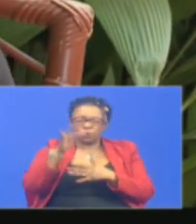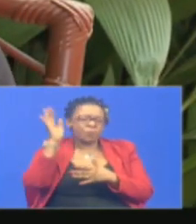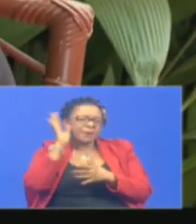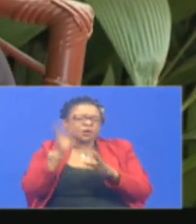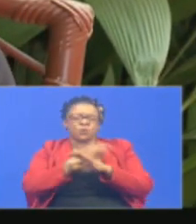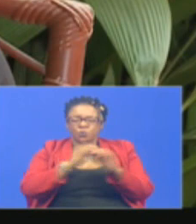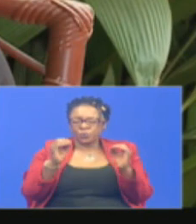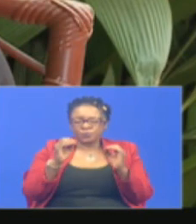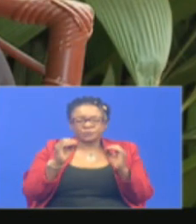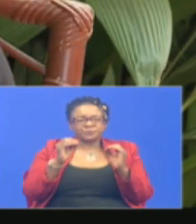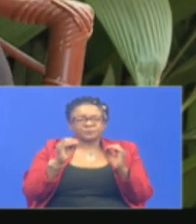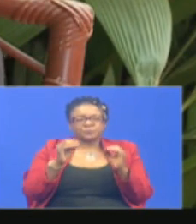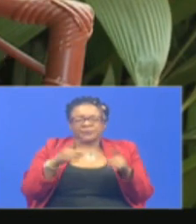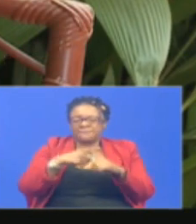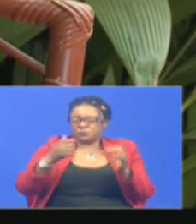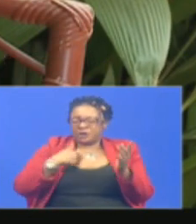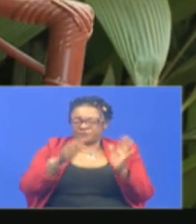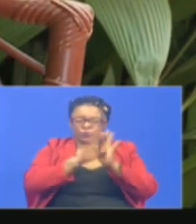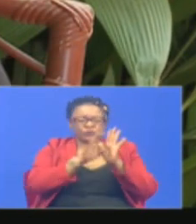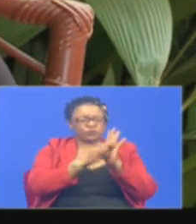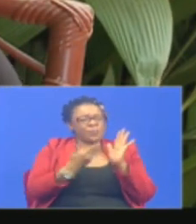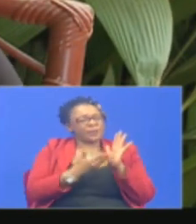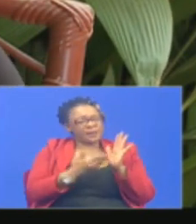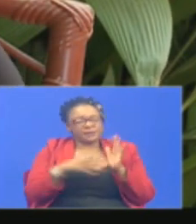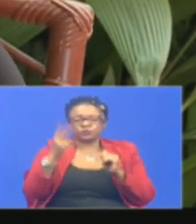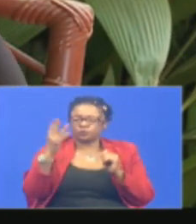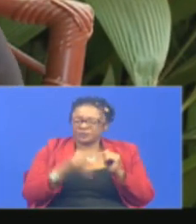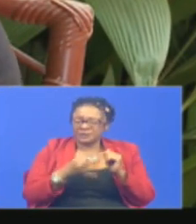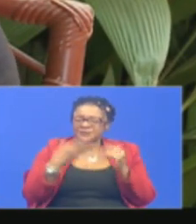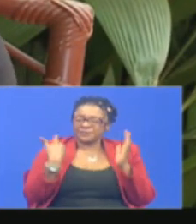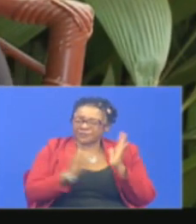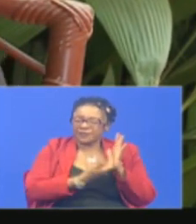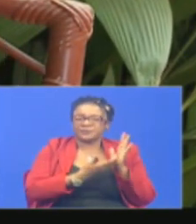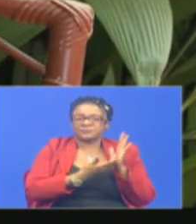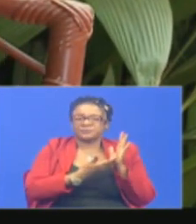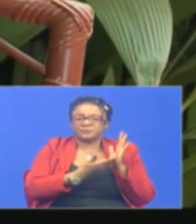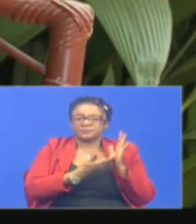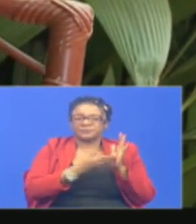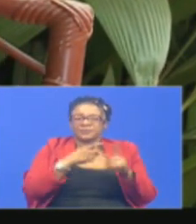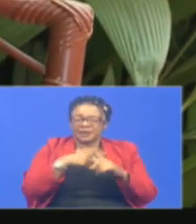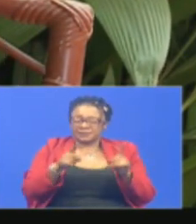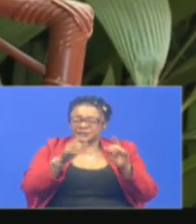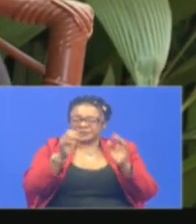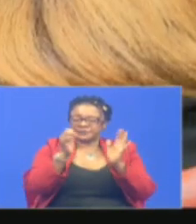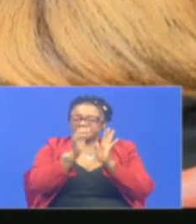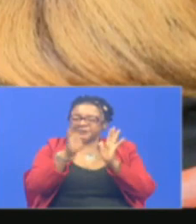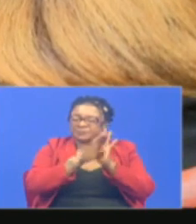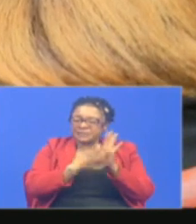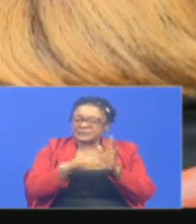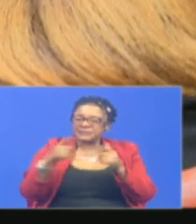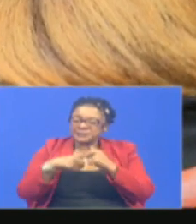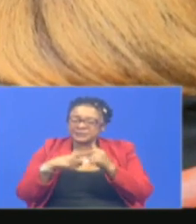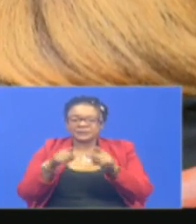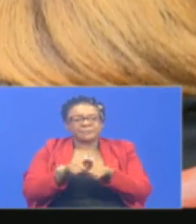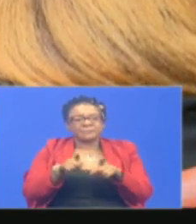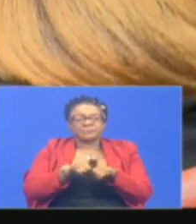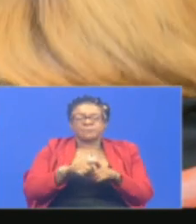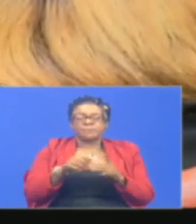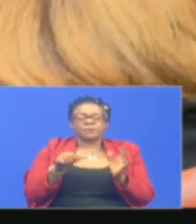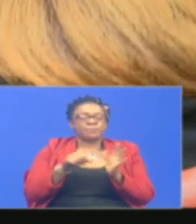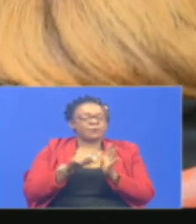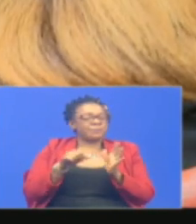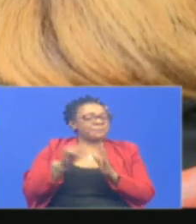is stipulated in the constitution as far as two-thirds gender rule is concerned, as far as chapter 6 is concerned? The problem in Kenya is not the